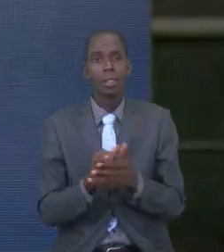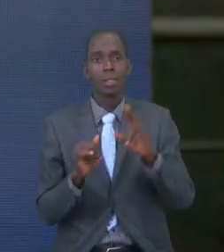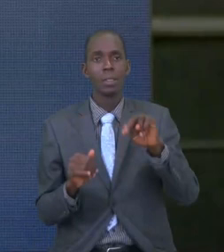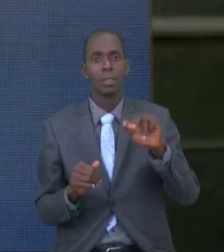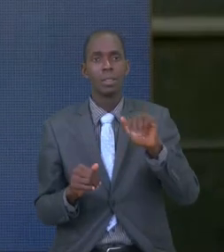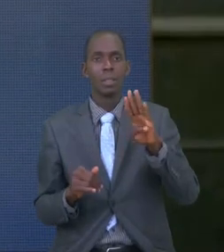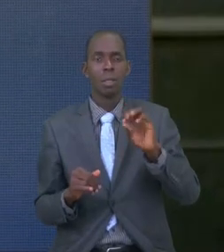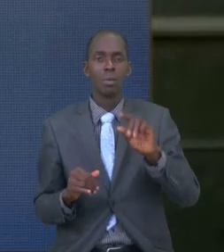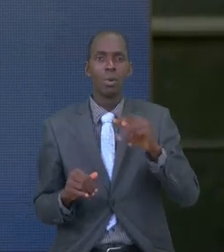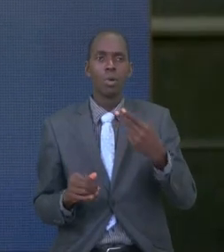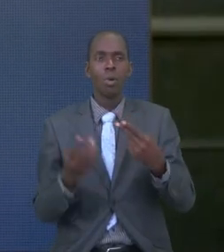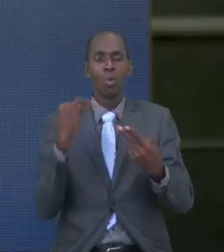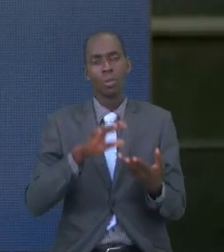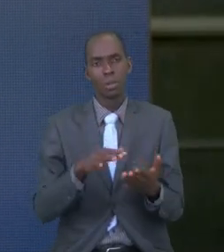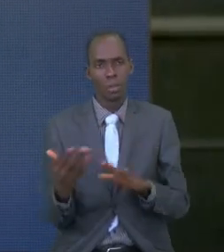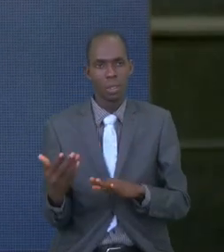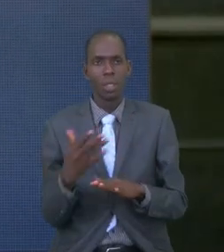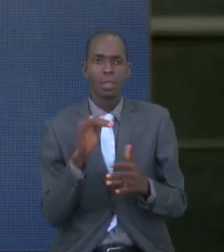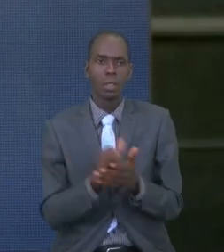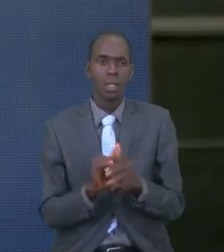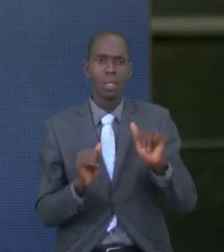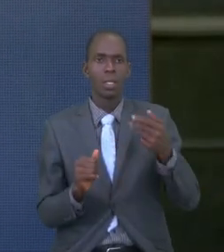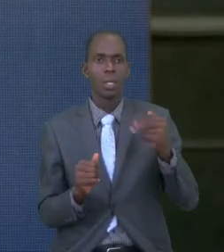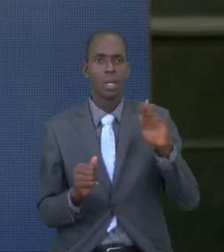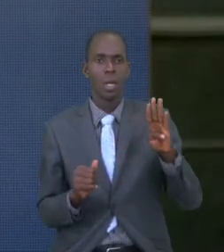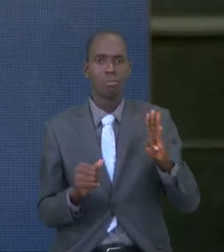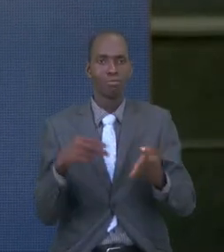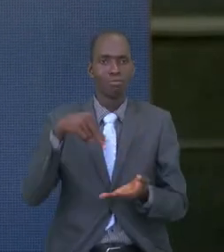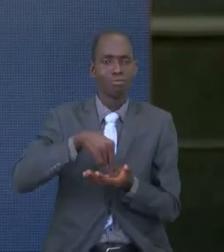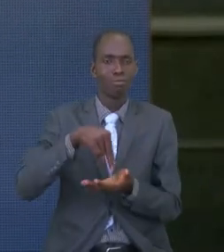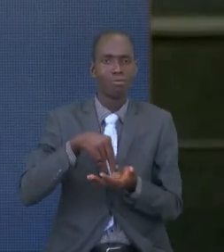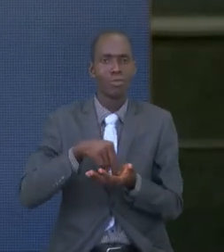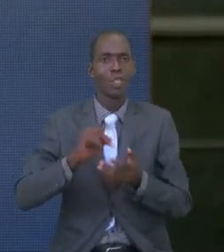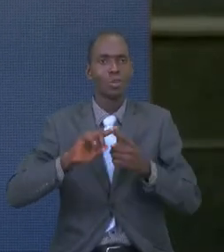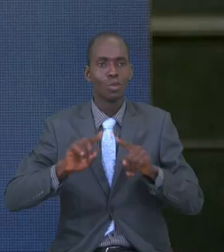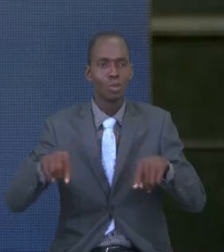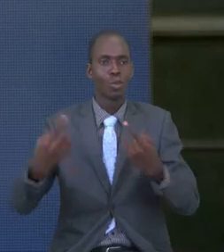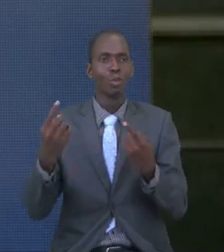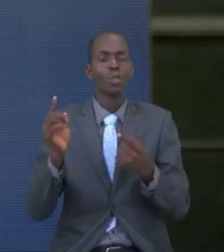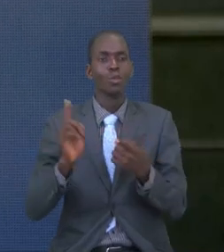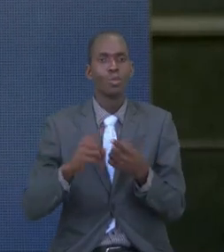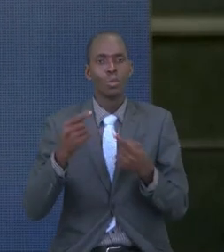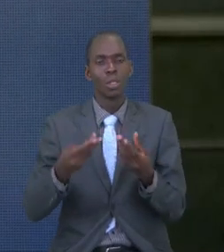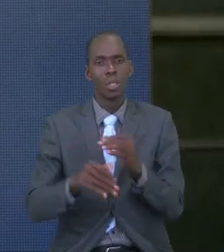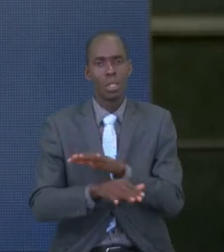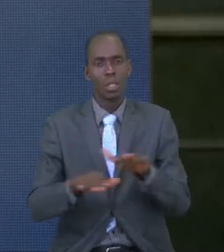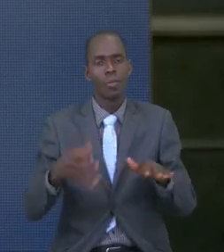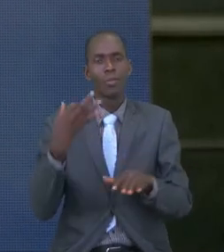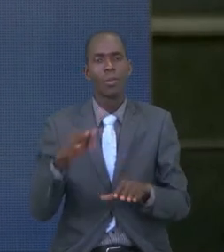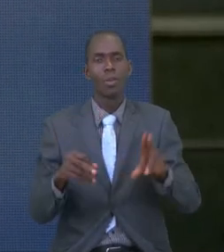Naboth rose up to go down to the vineyard of Naboth,